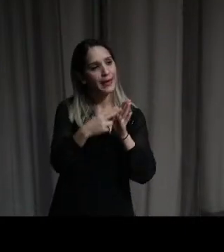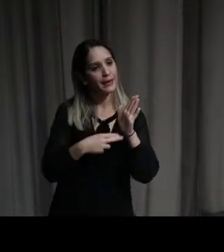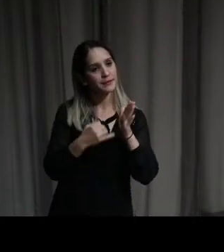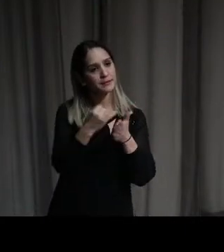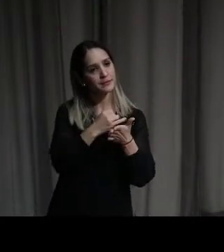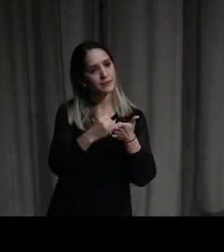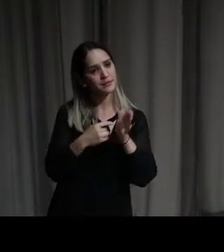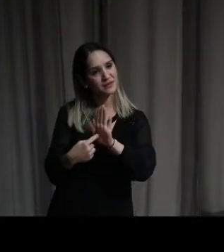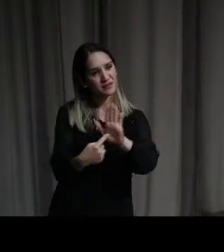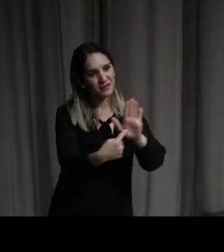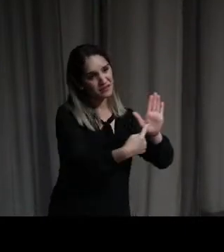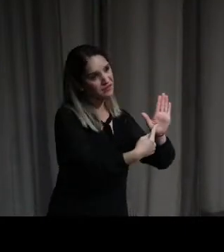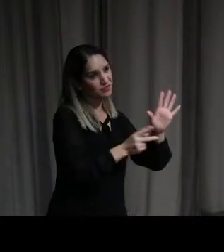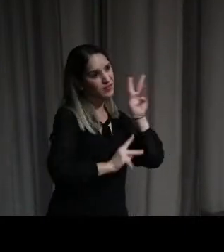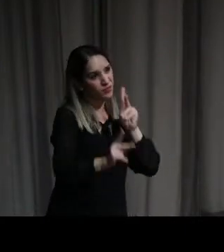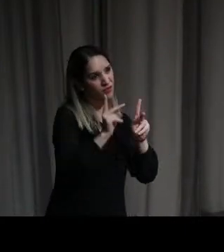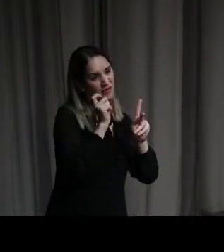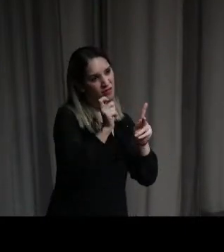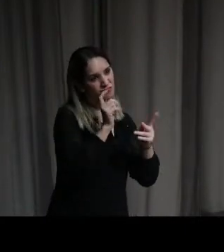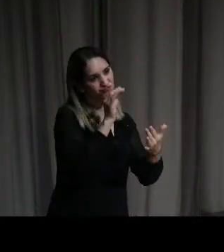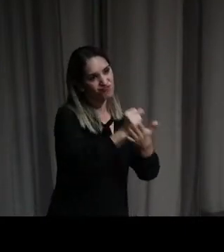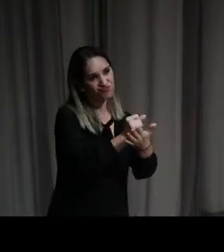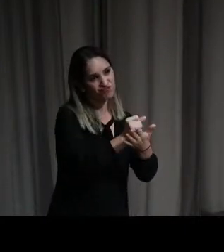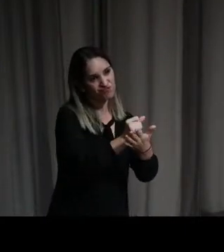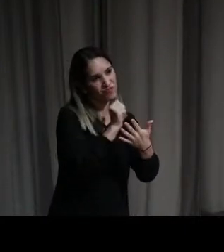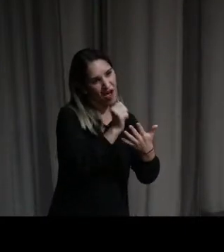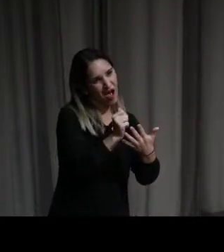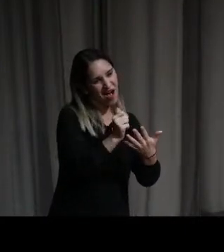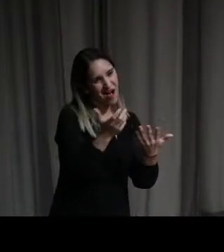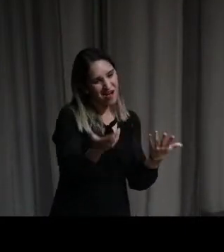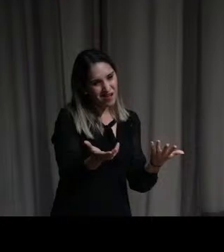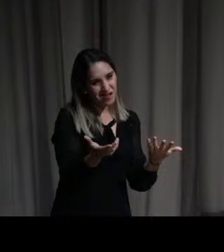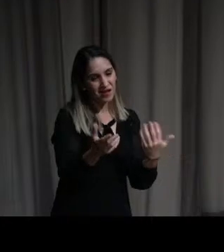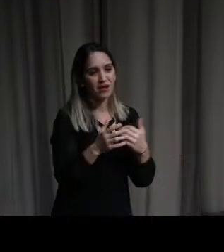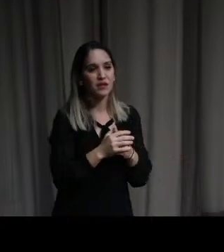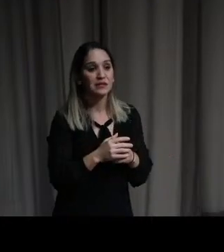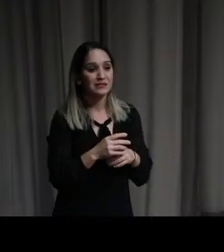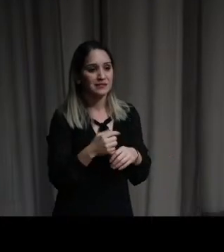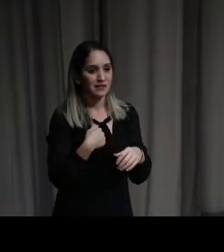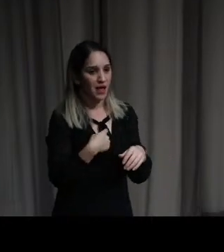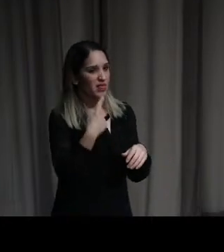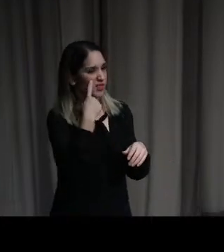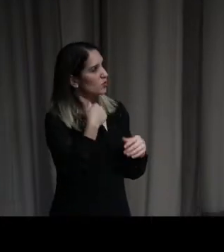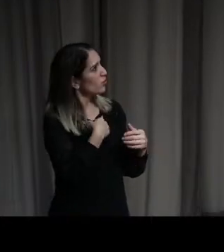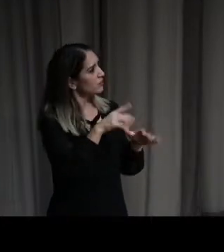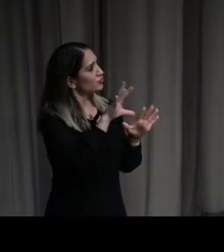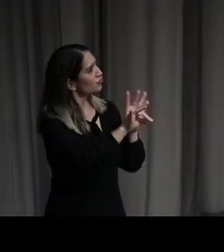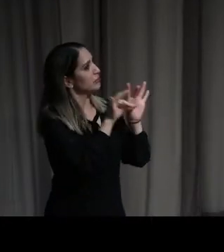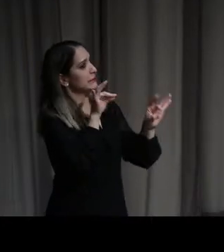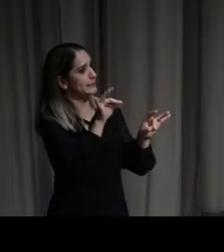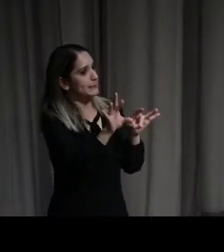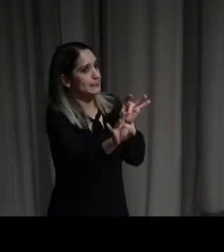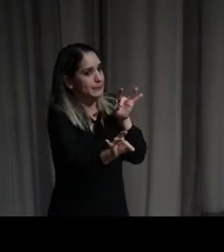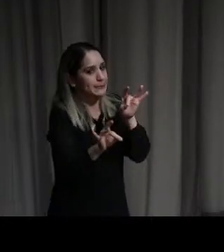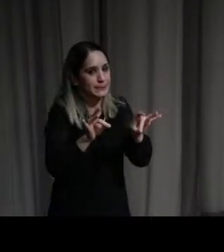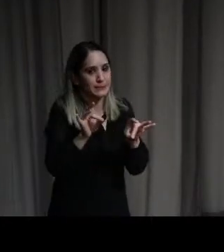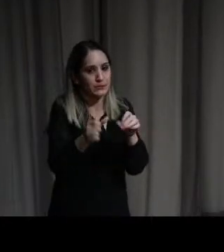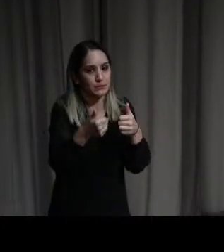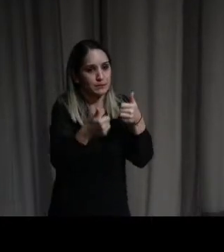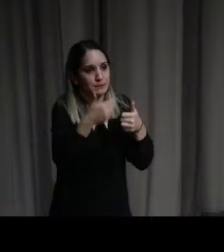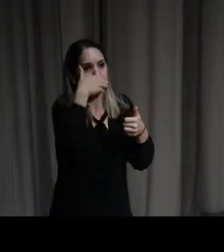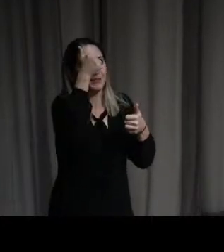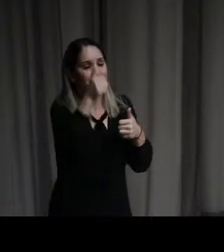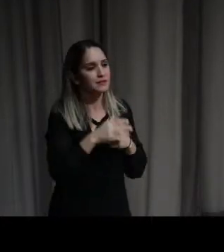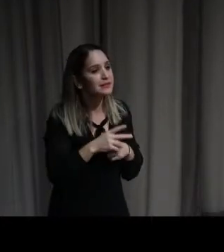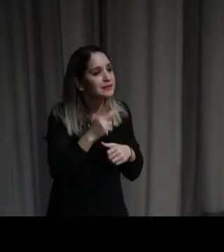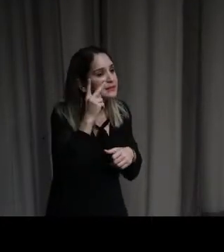been so appealing. If you look at some of these grotesques, I think we've put the more favorable ones up there. But, if you see